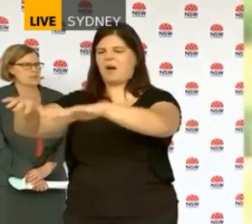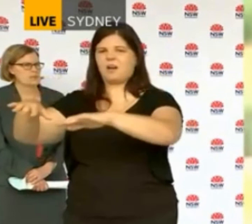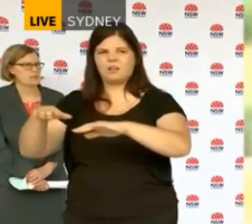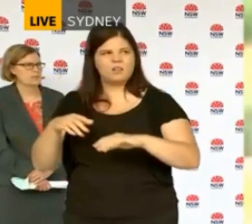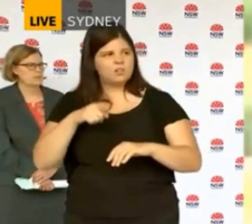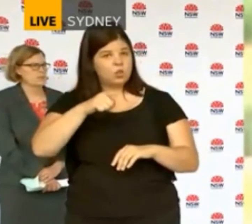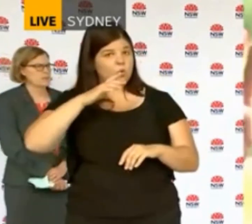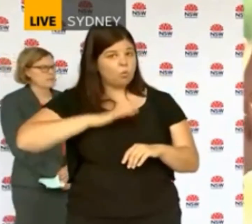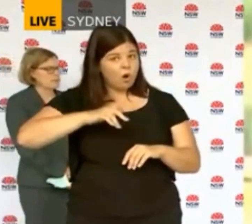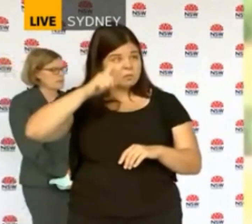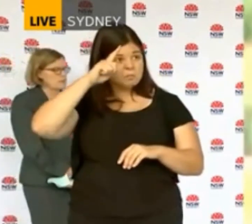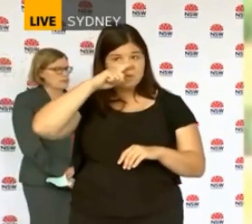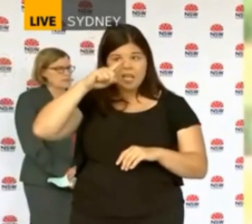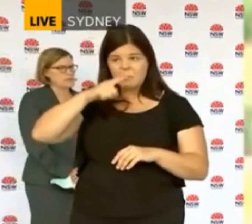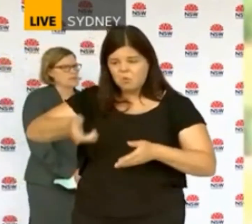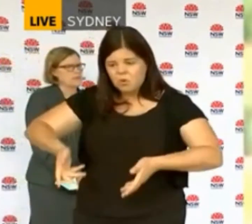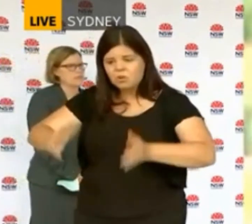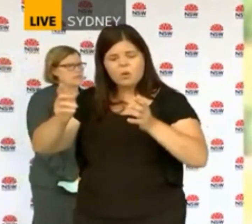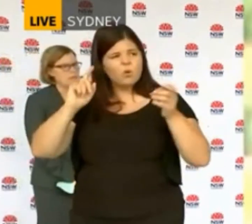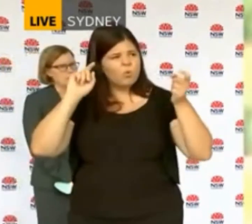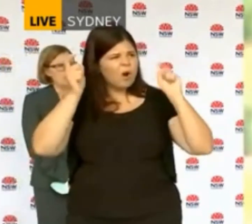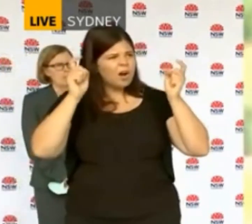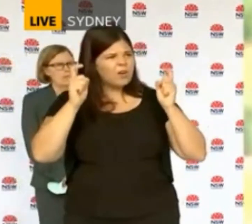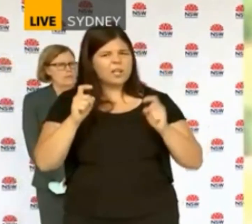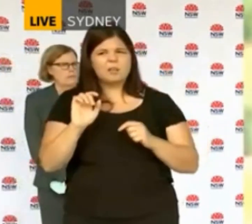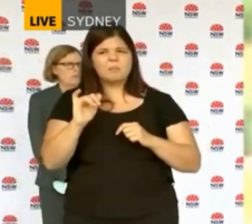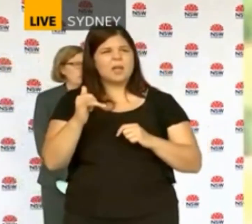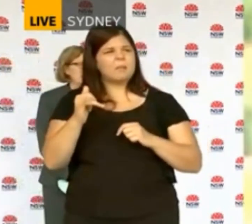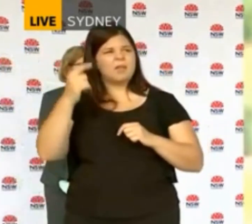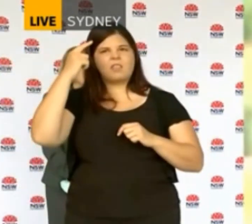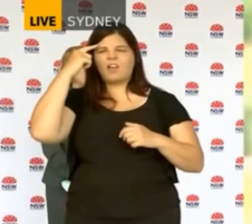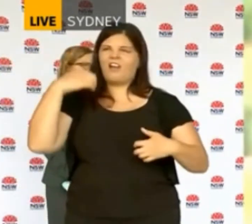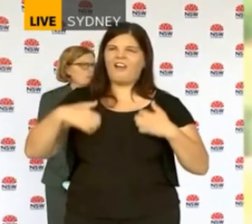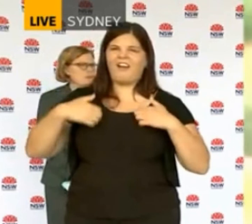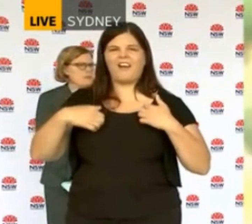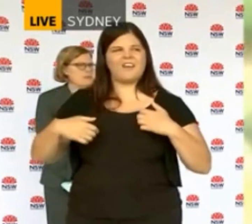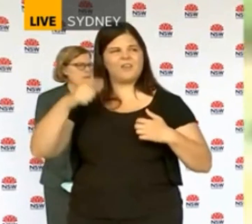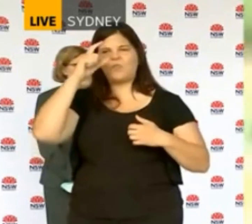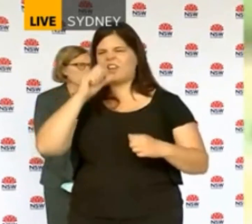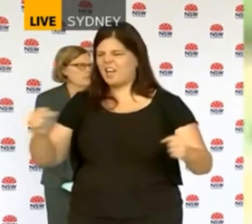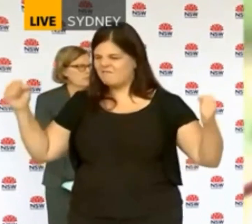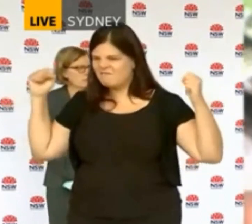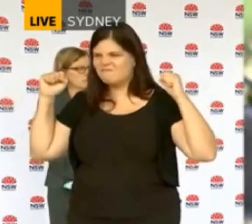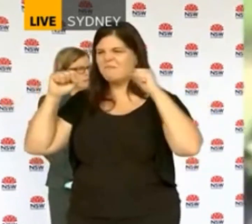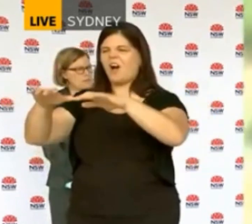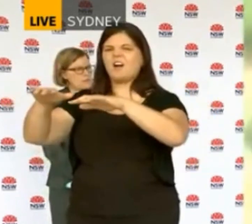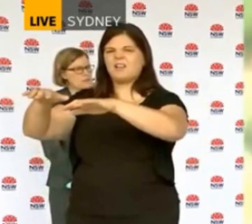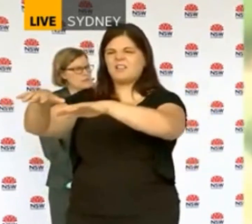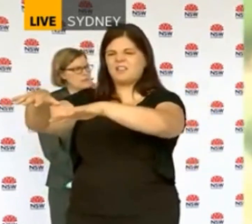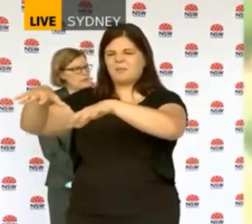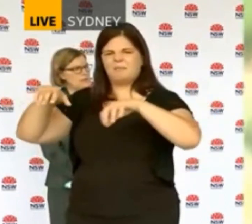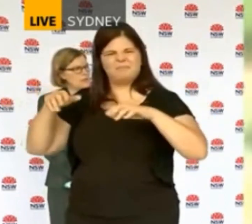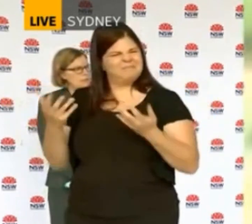people out and about? Are you concerned about that they will take that to a licence to flock to the beaches and so